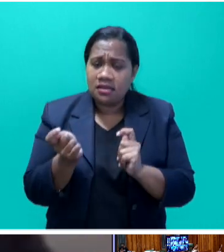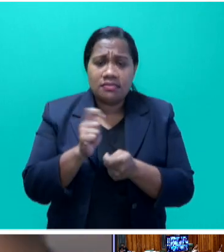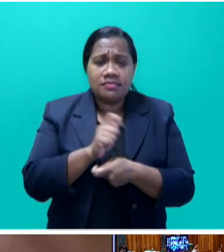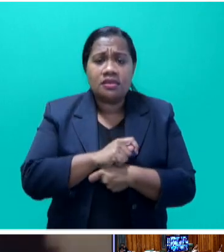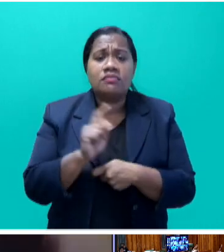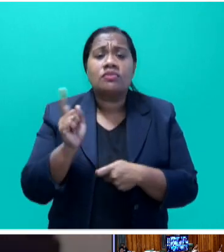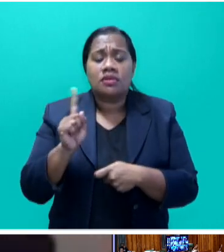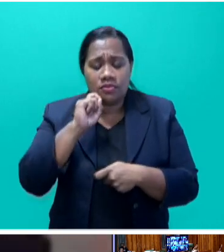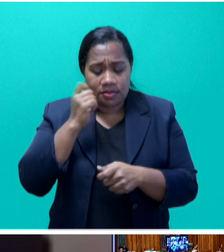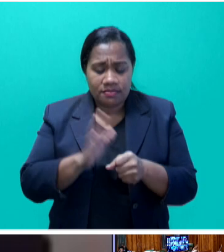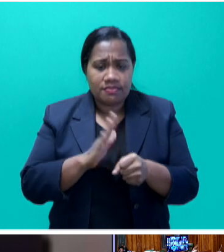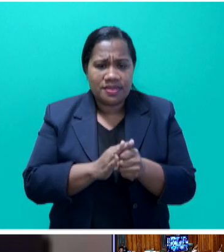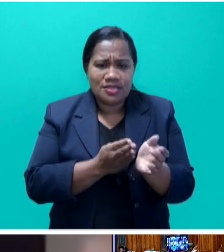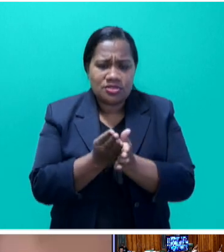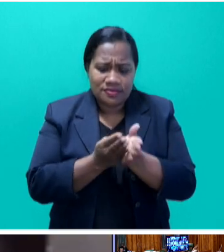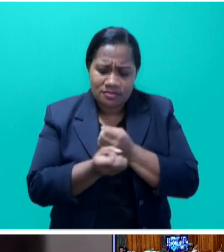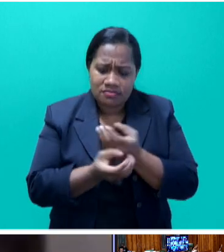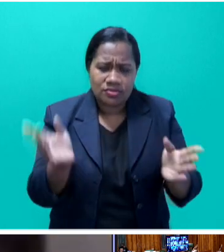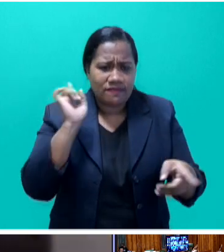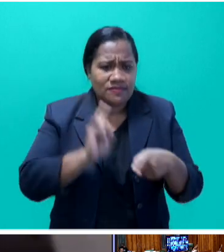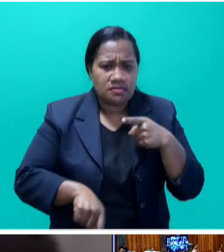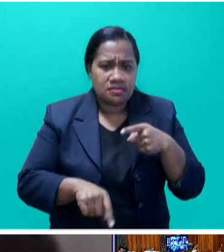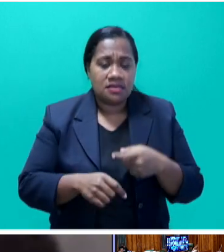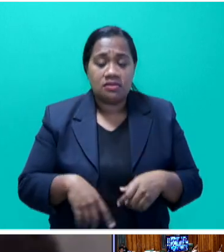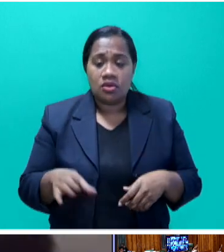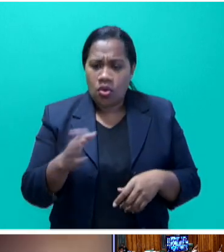faster. Everybody in the opposition should listen